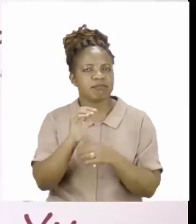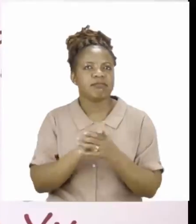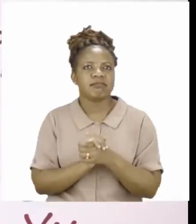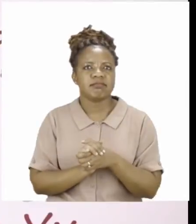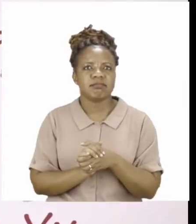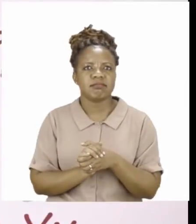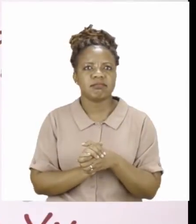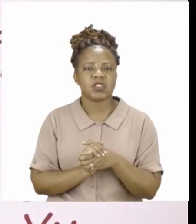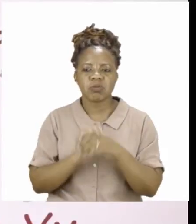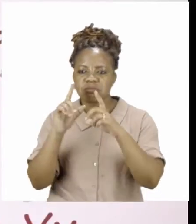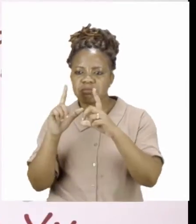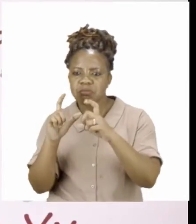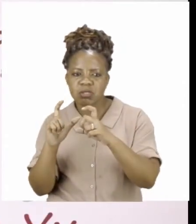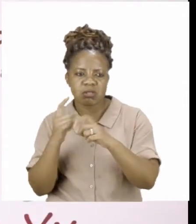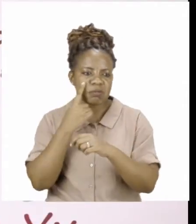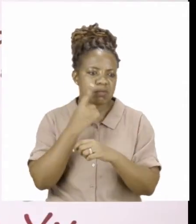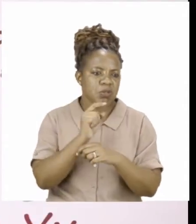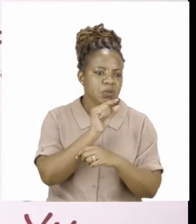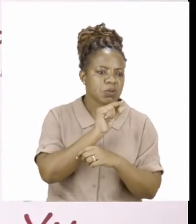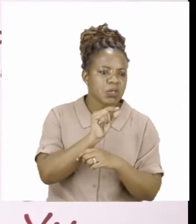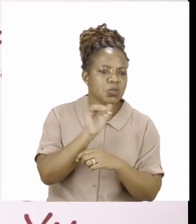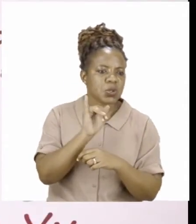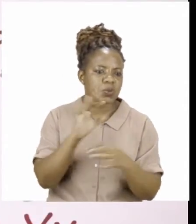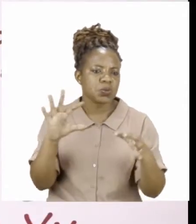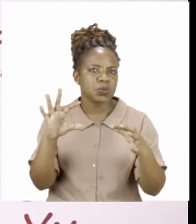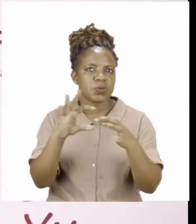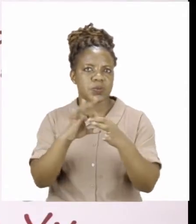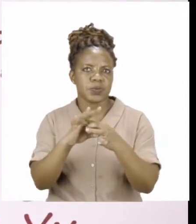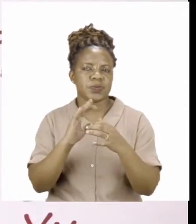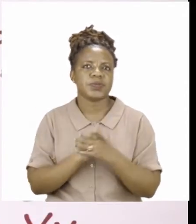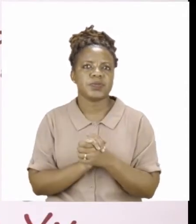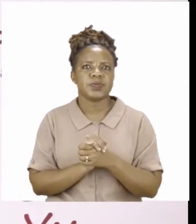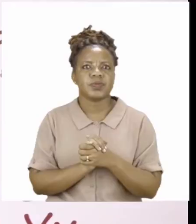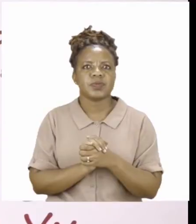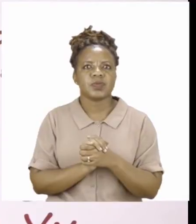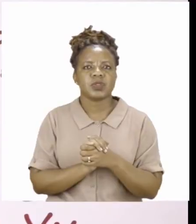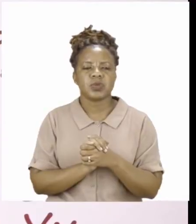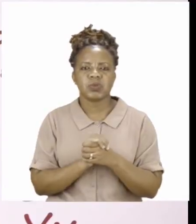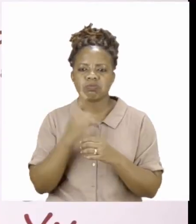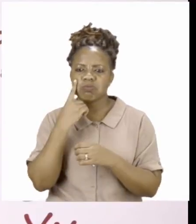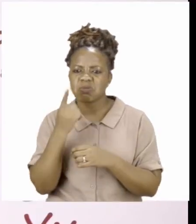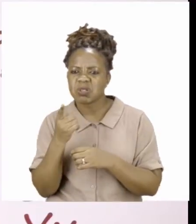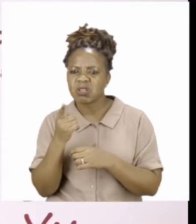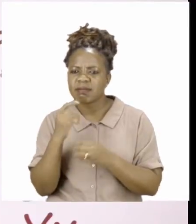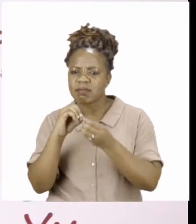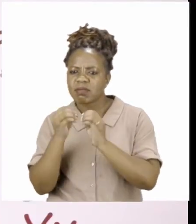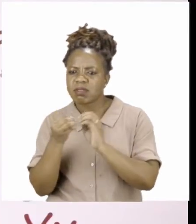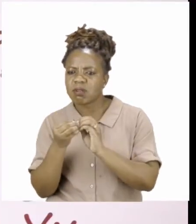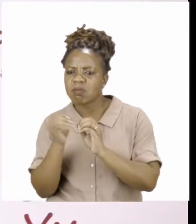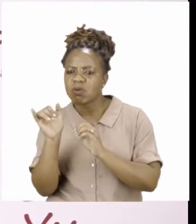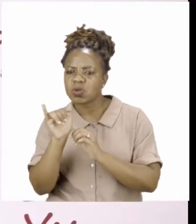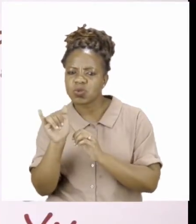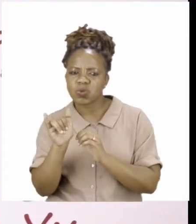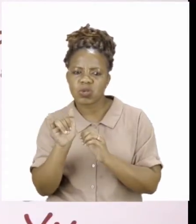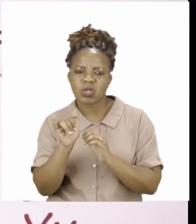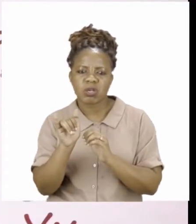to the pictures. When you're done, please put in the number that you can see. They have given